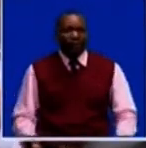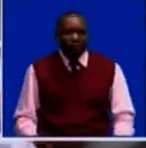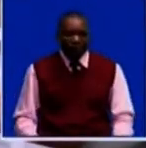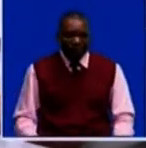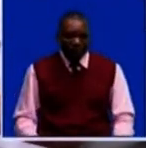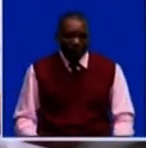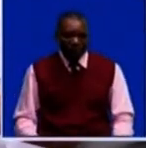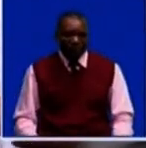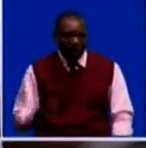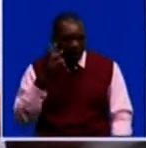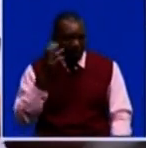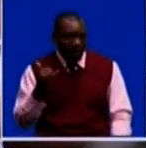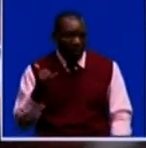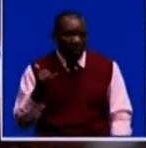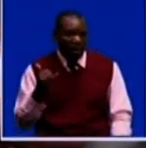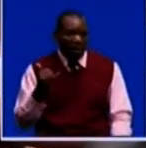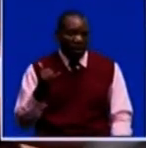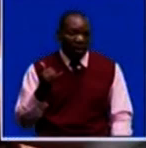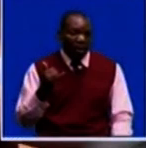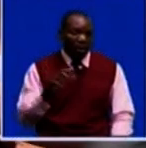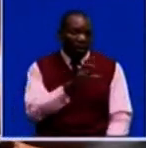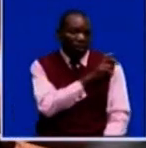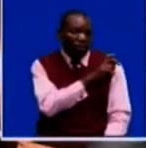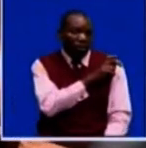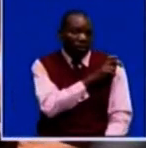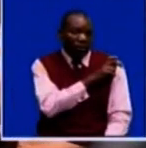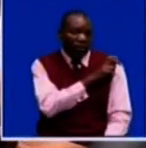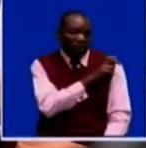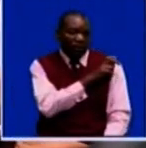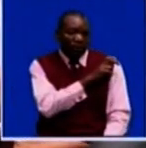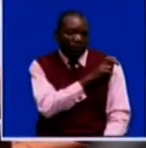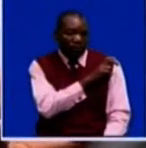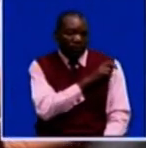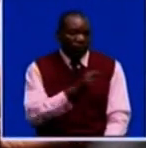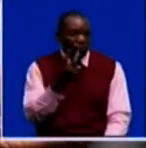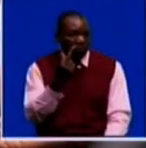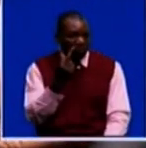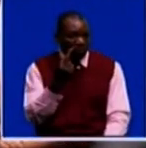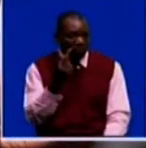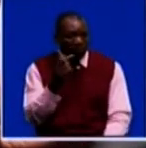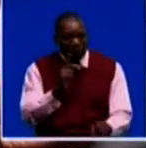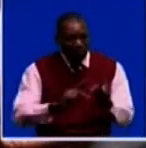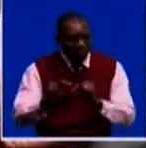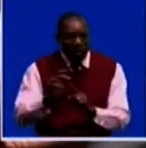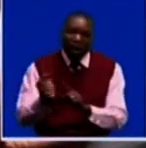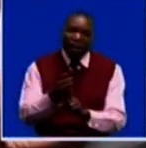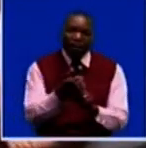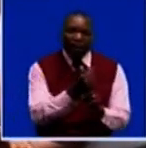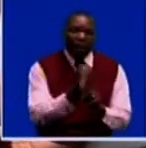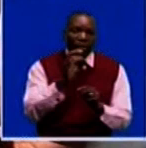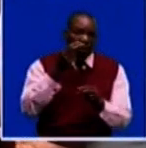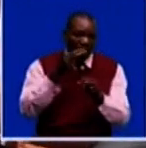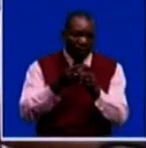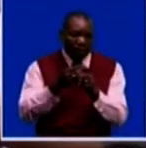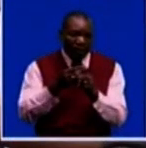To this effect, the police has apprehended 2 suspects whose names